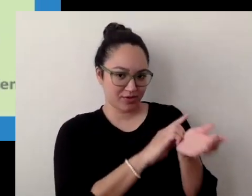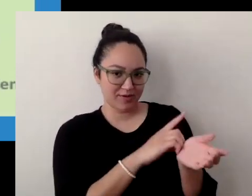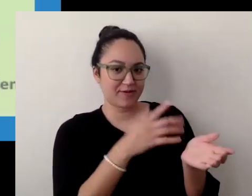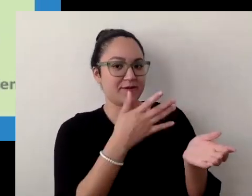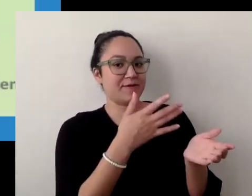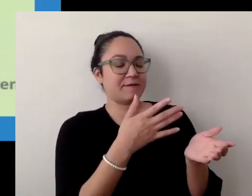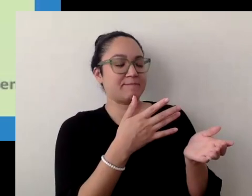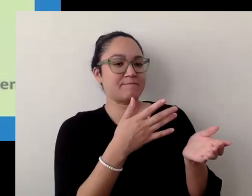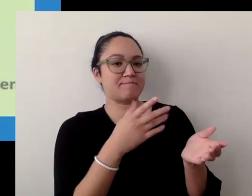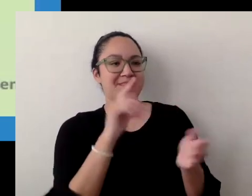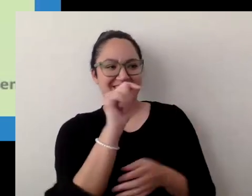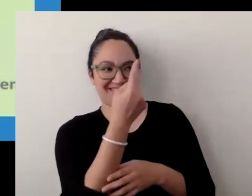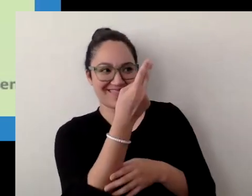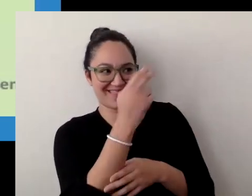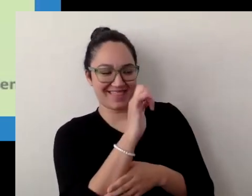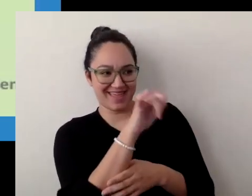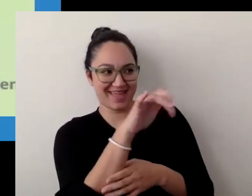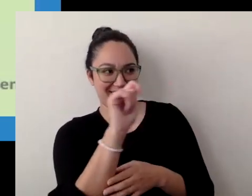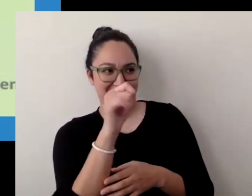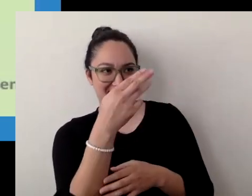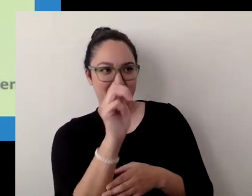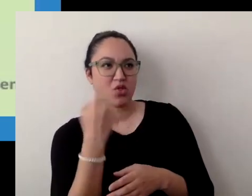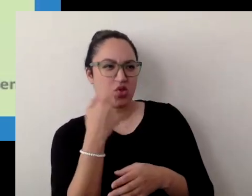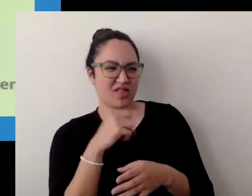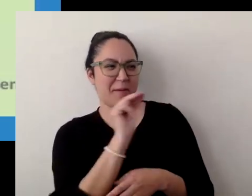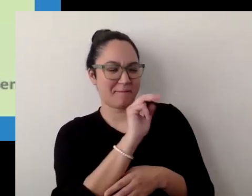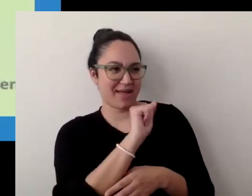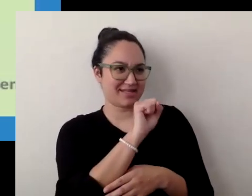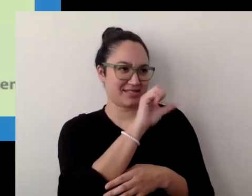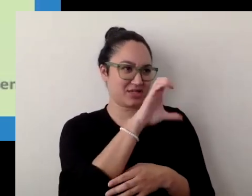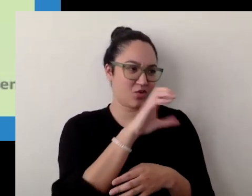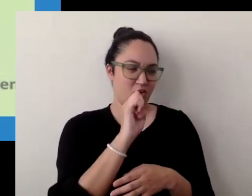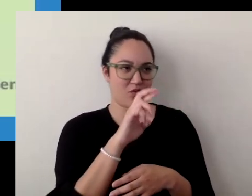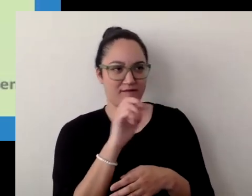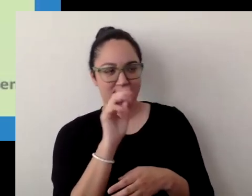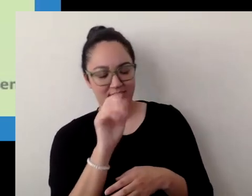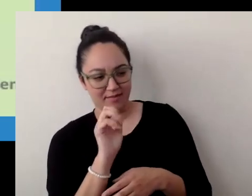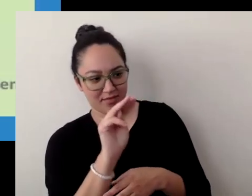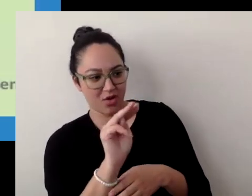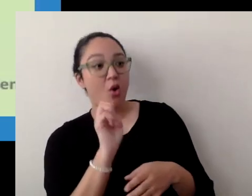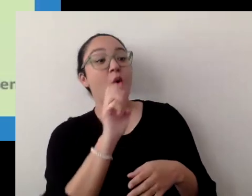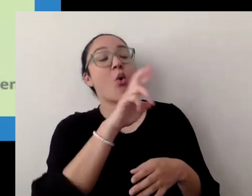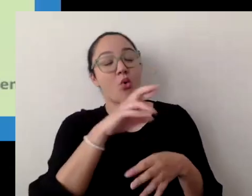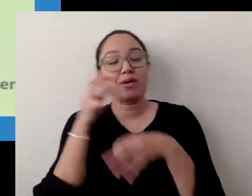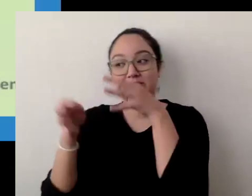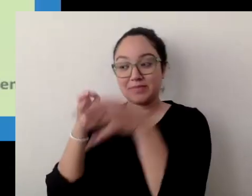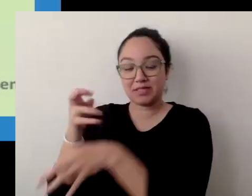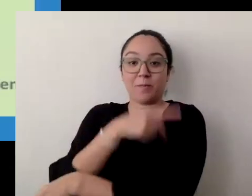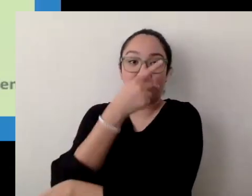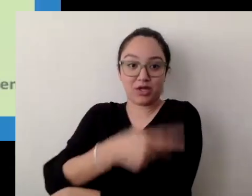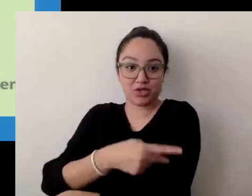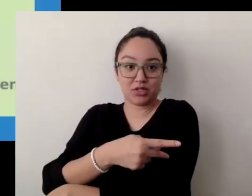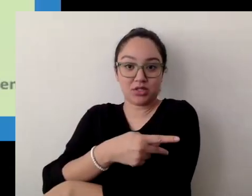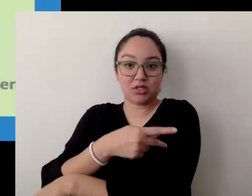them in Spanish is either masculine or feminine, or they take the time to explain to the patient